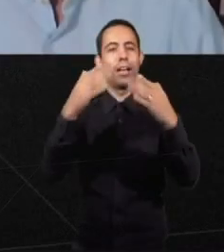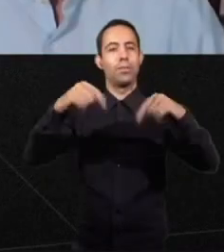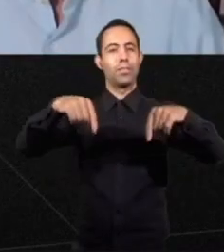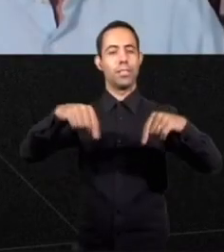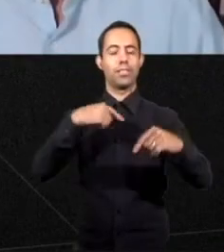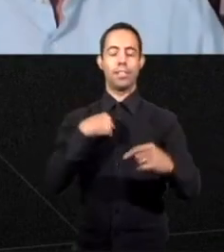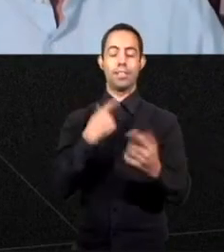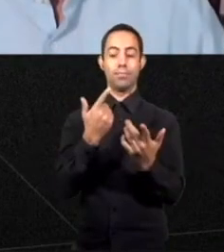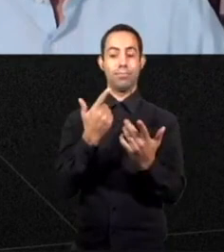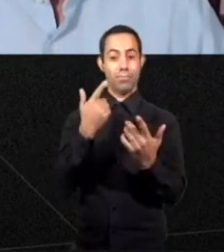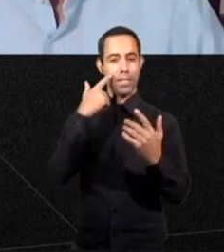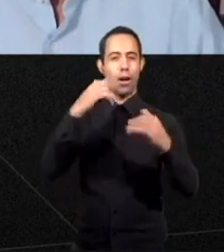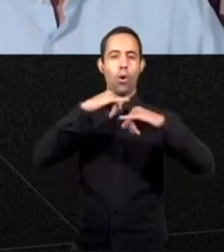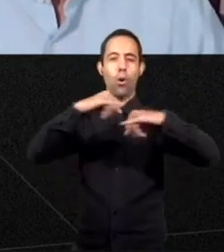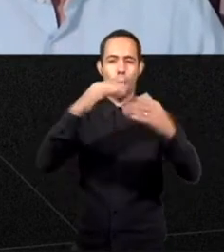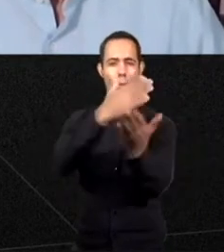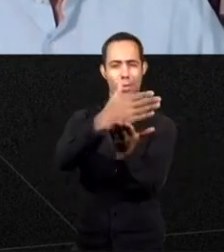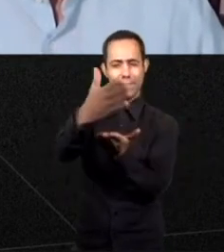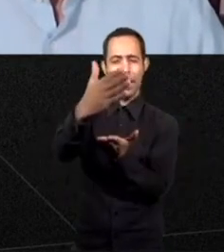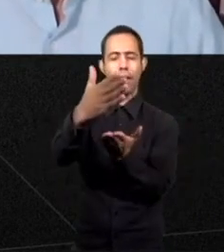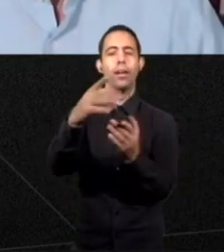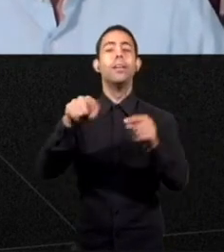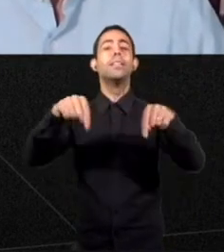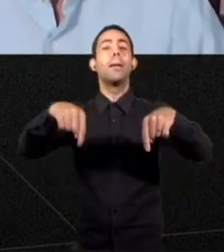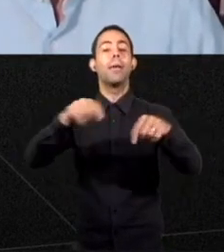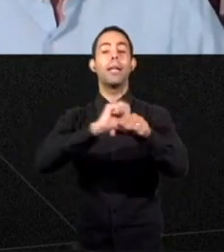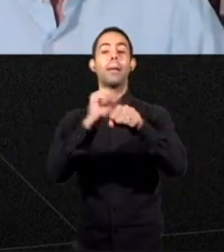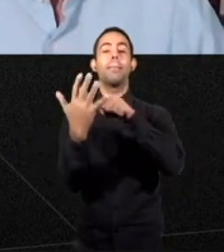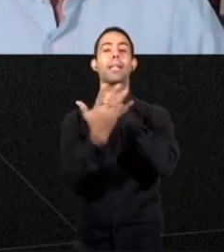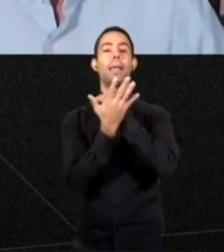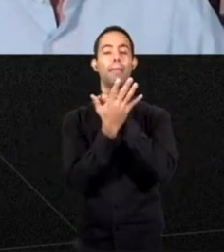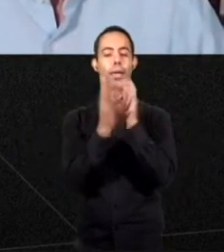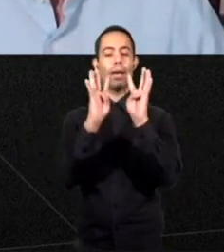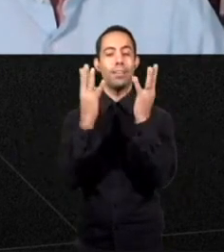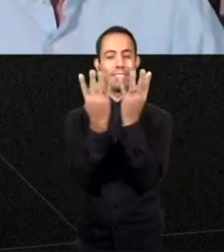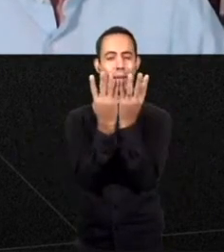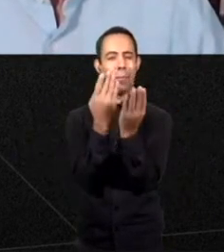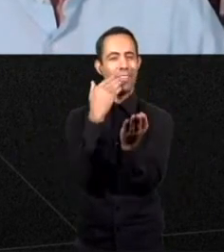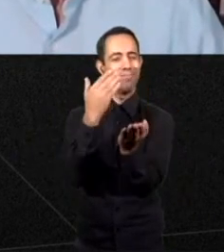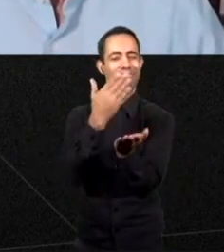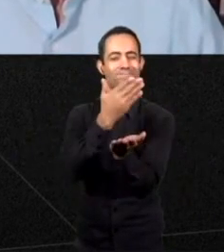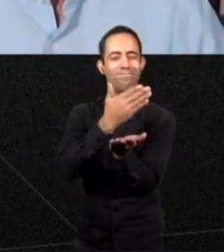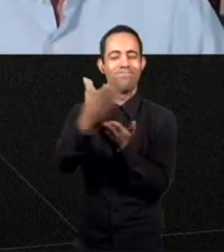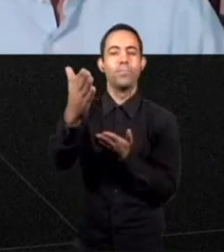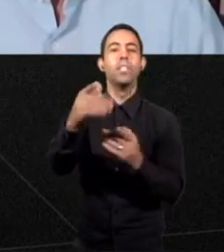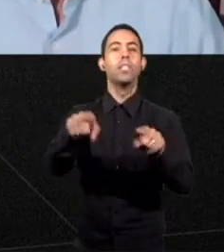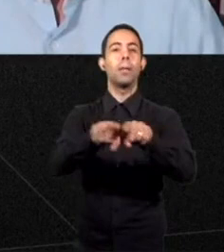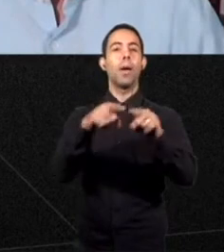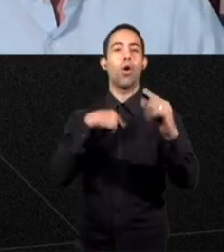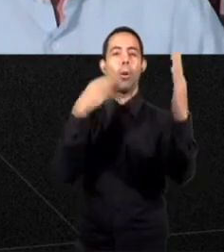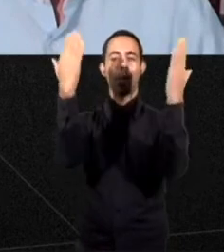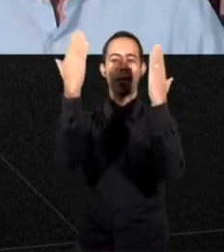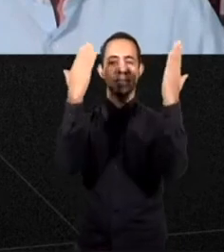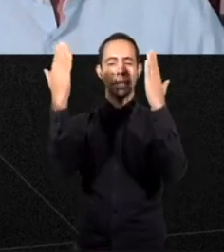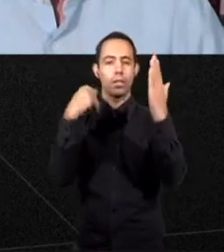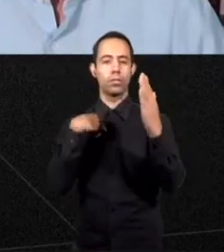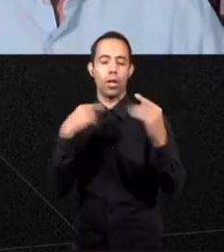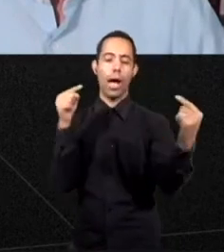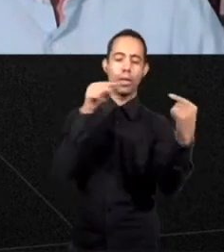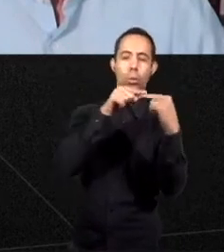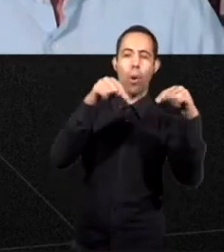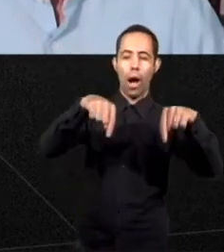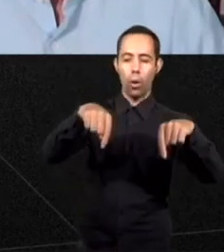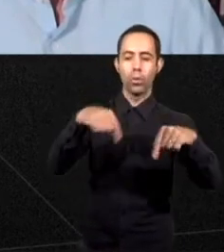start, in the beginning of the pandemic, we tried to compare the current situation to others from the past, from economic to